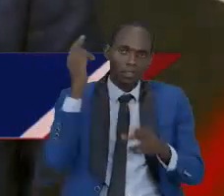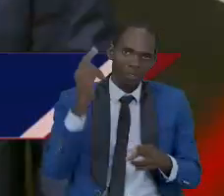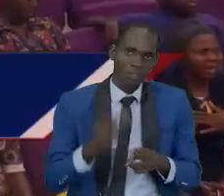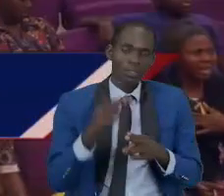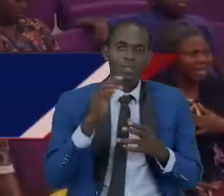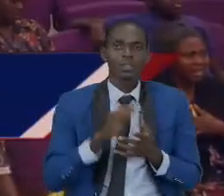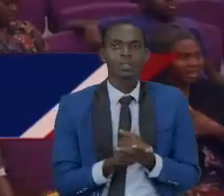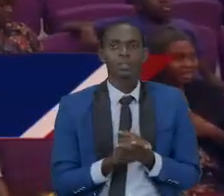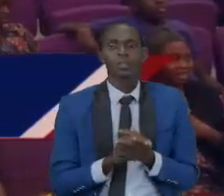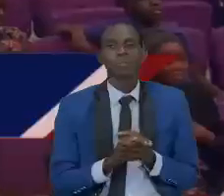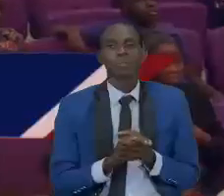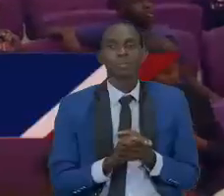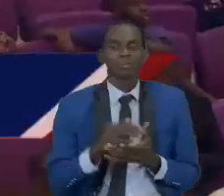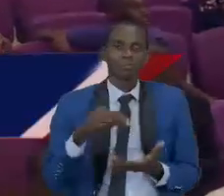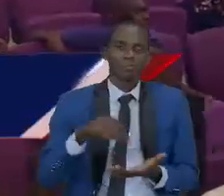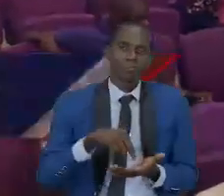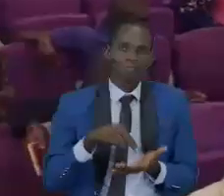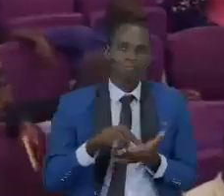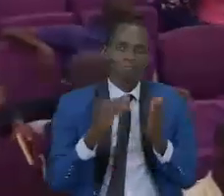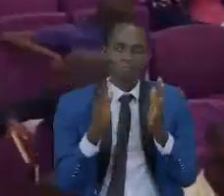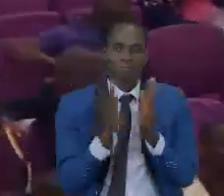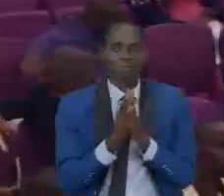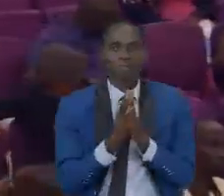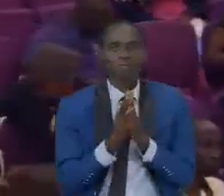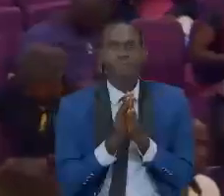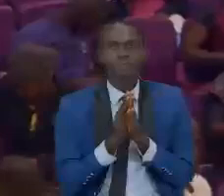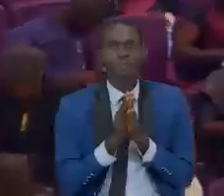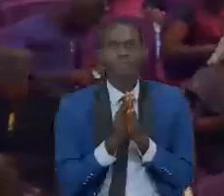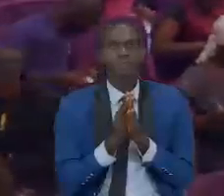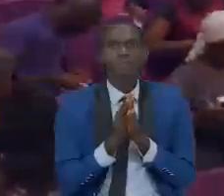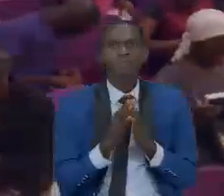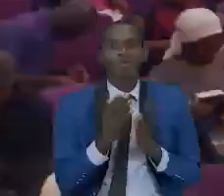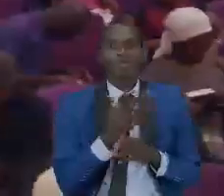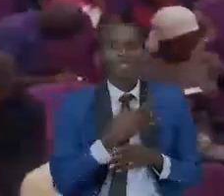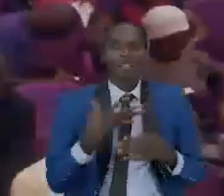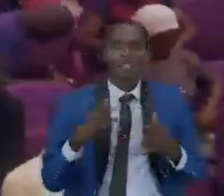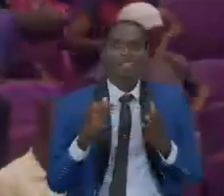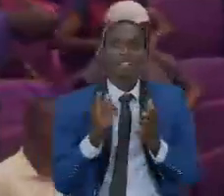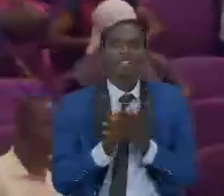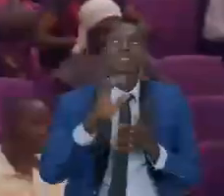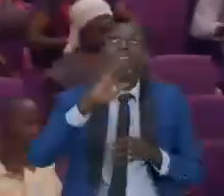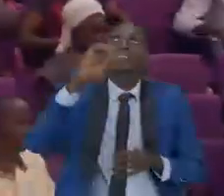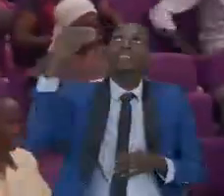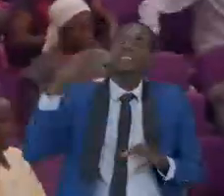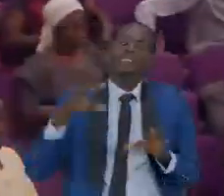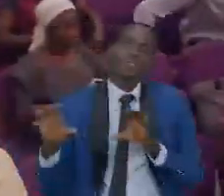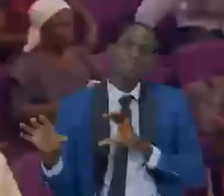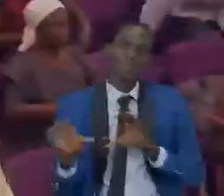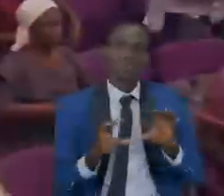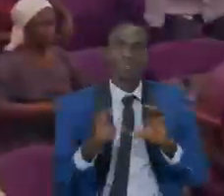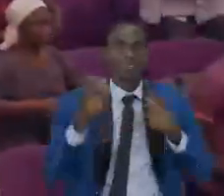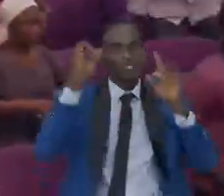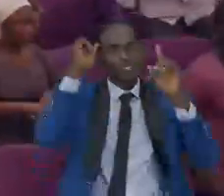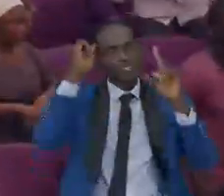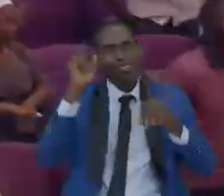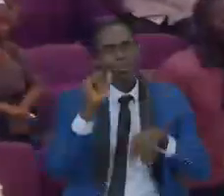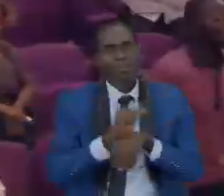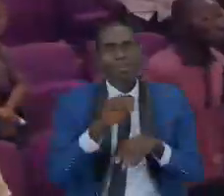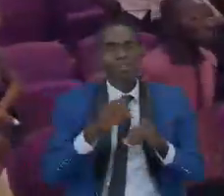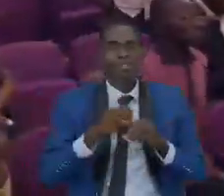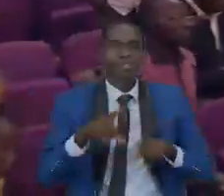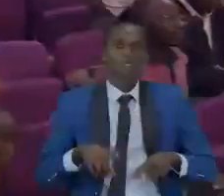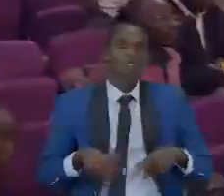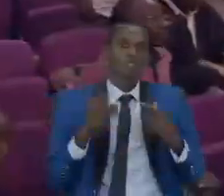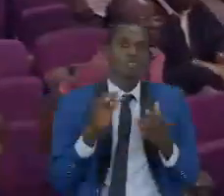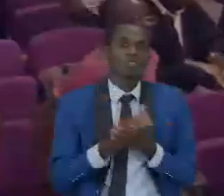name right so up and tell the Lord and let that Grace do its work in your life